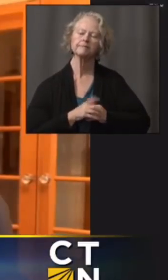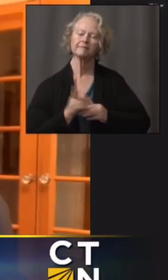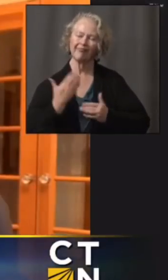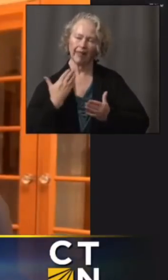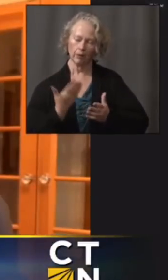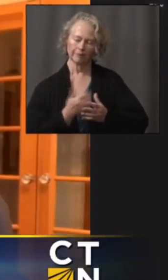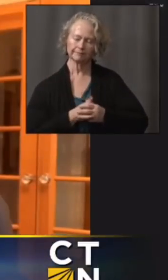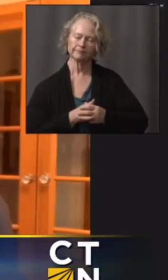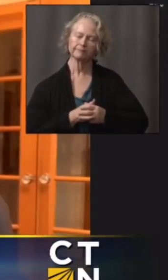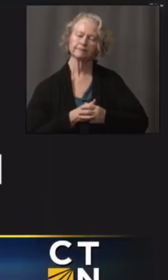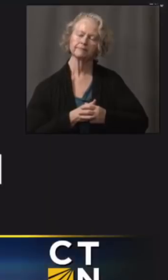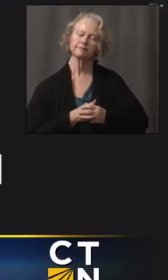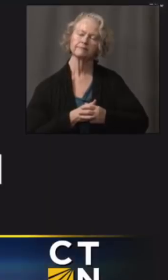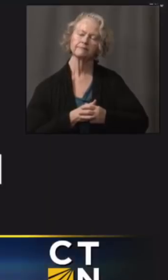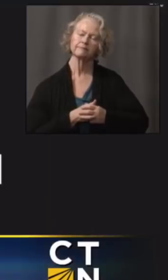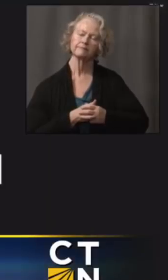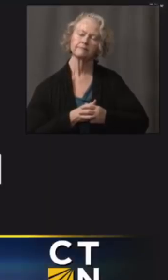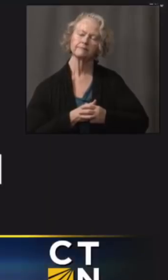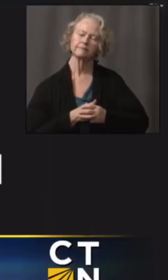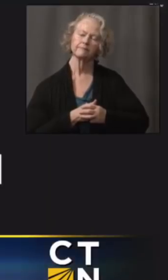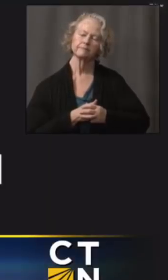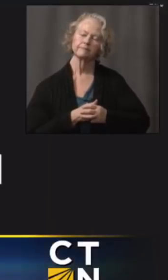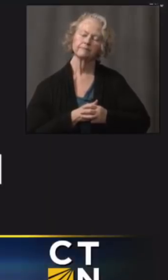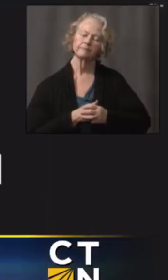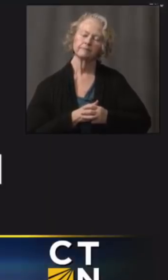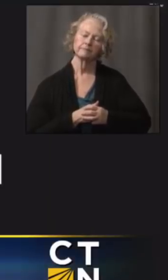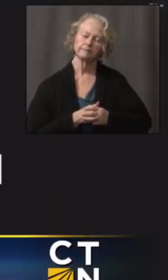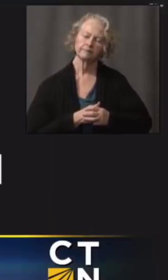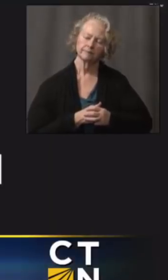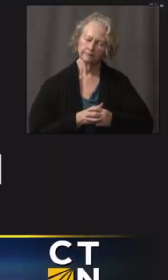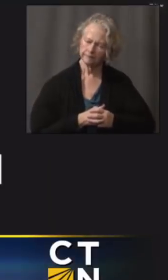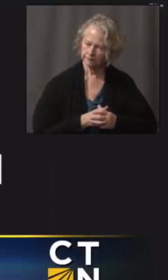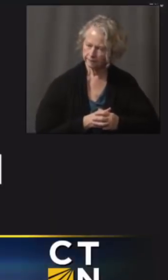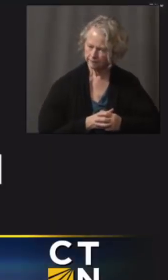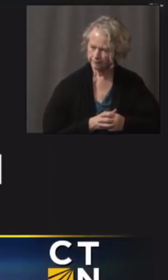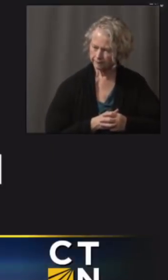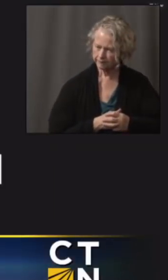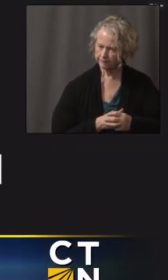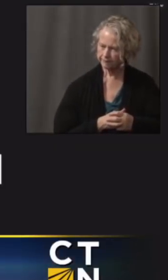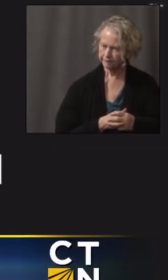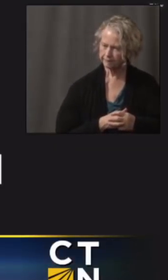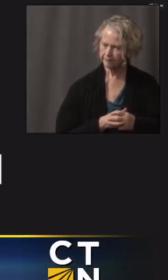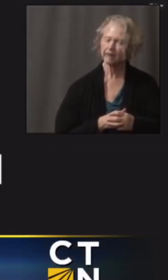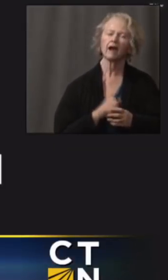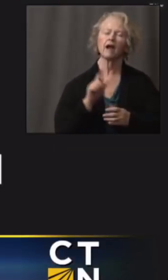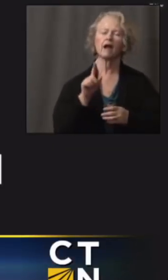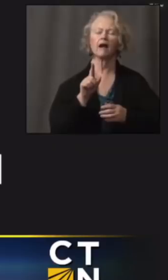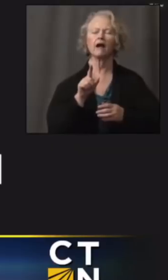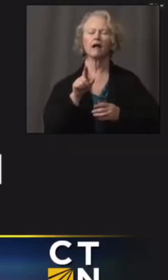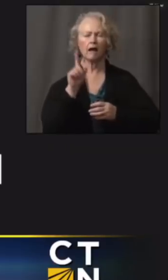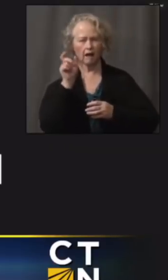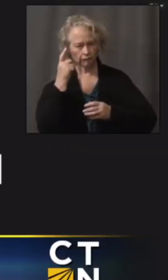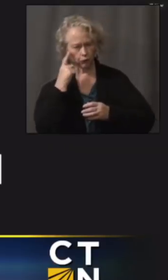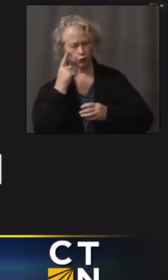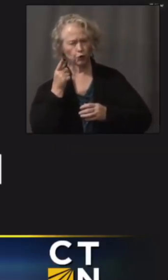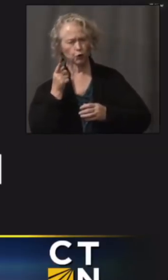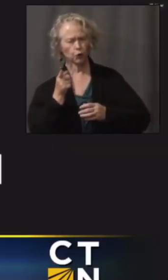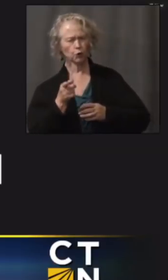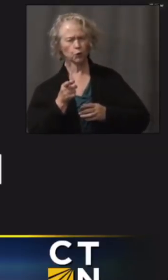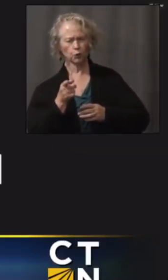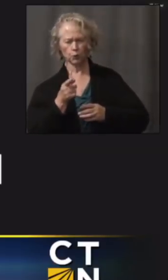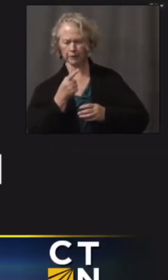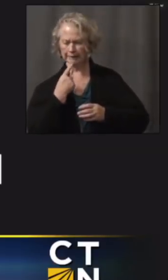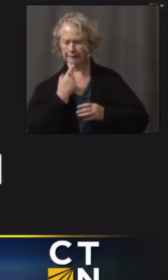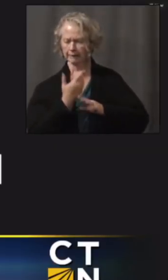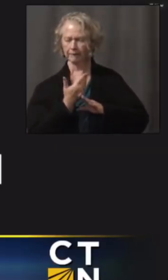Thank you. And Governor, you were speaking earlier about being